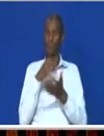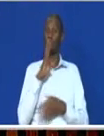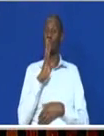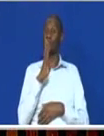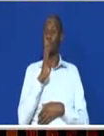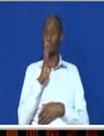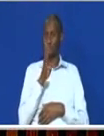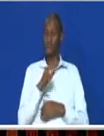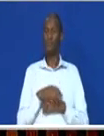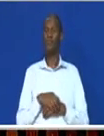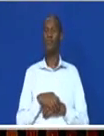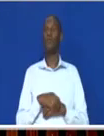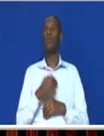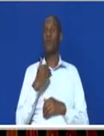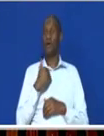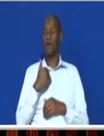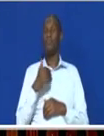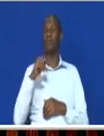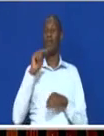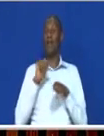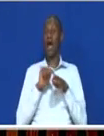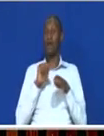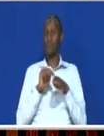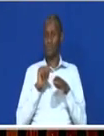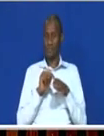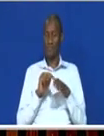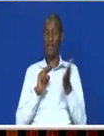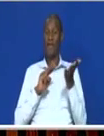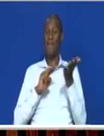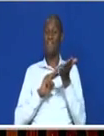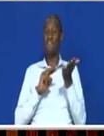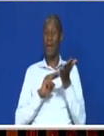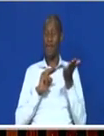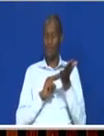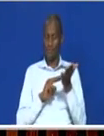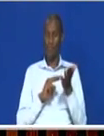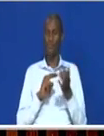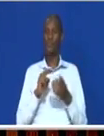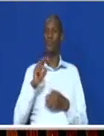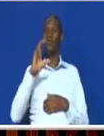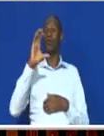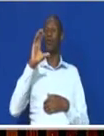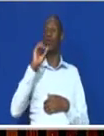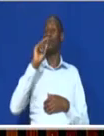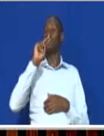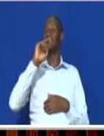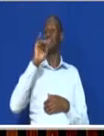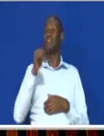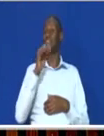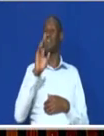speech. We have the nouns, we have the verbs, we have the conjunctions,